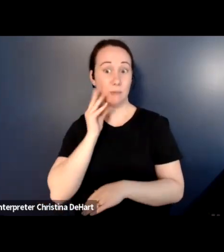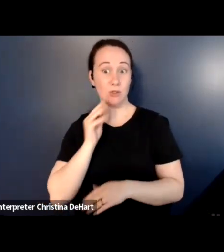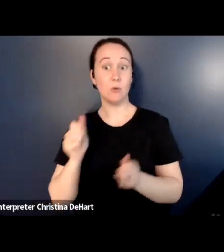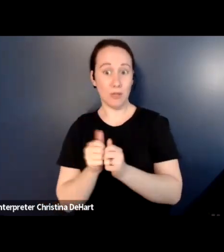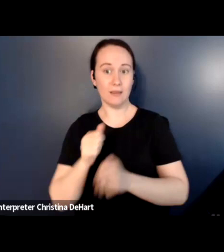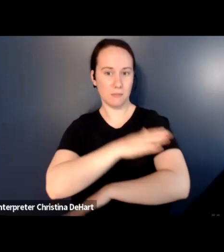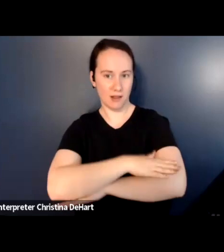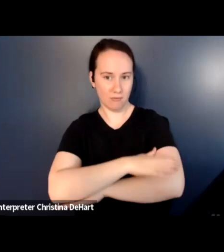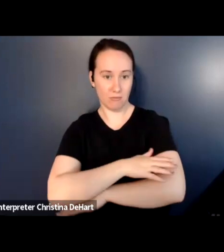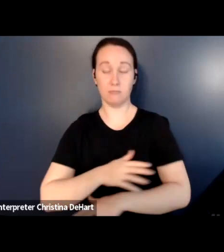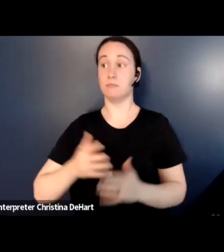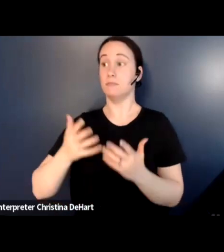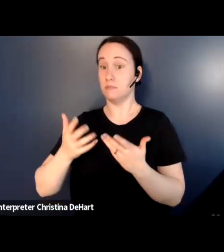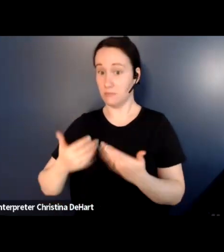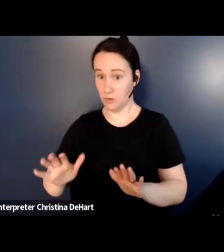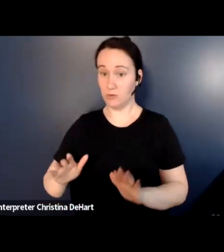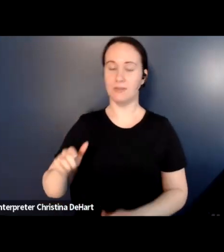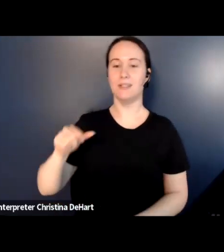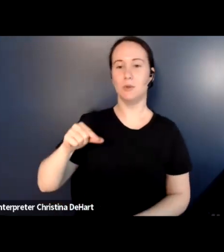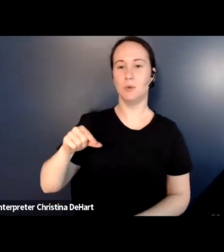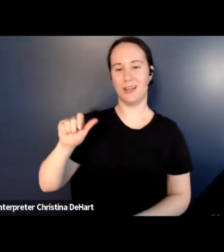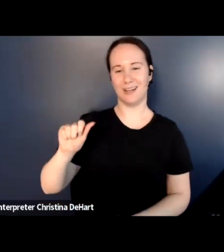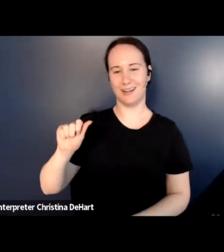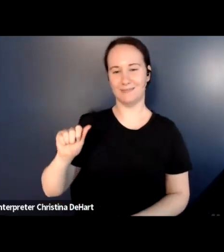that, a little Q&A.